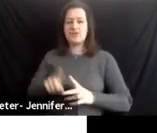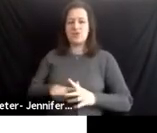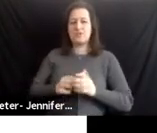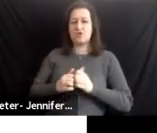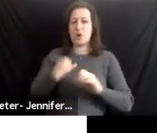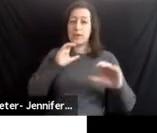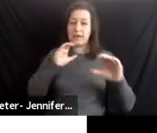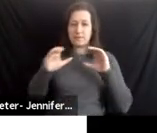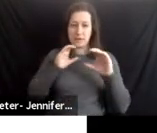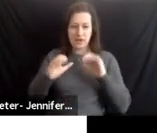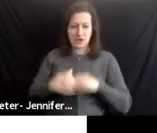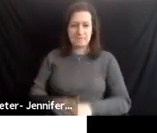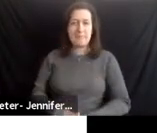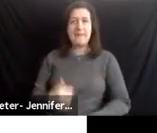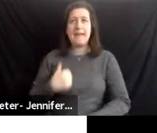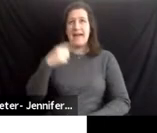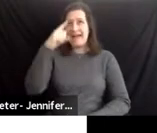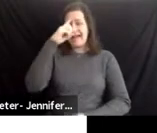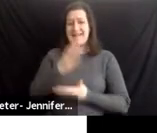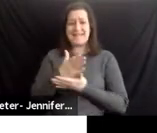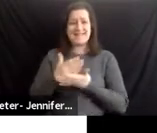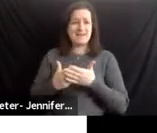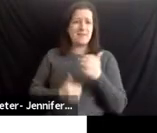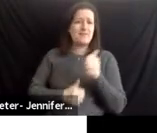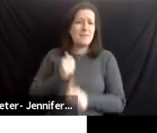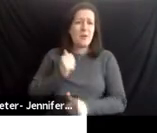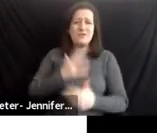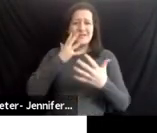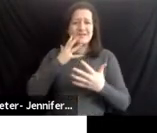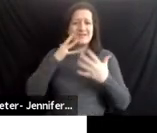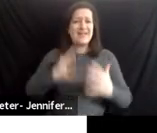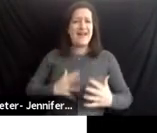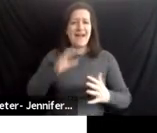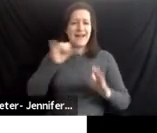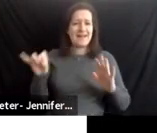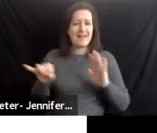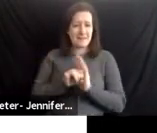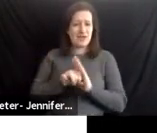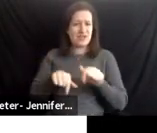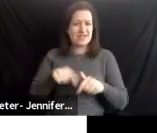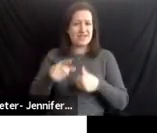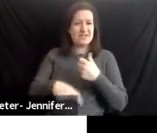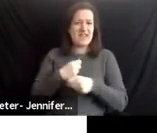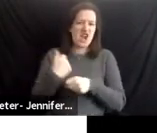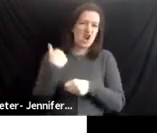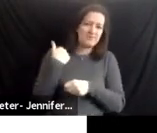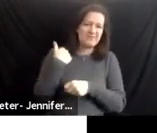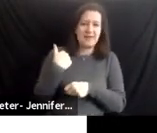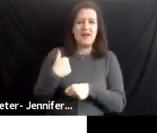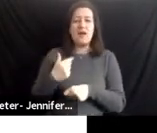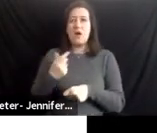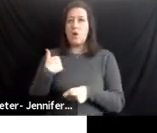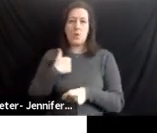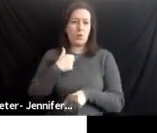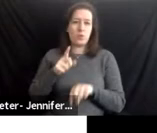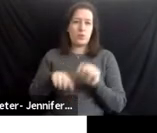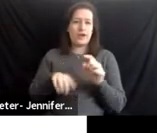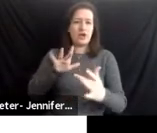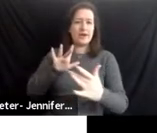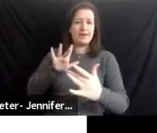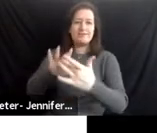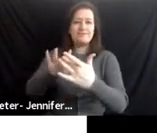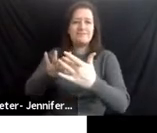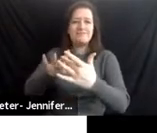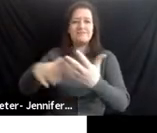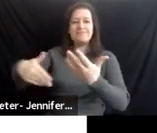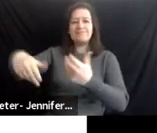I think some of the saddest images we've all shared was knowing people couldn't touch physically anymore,